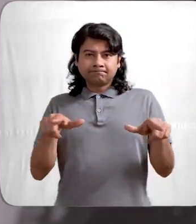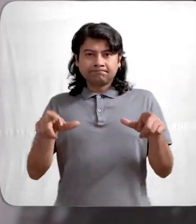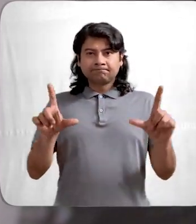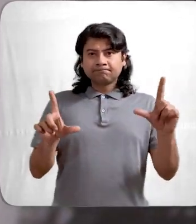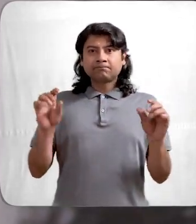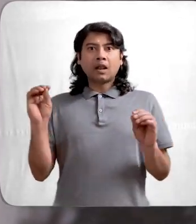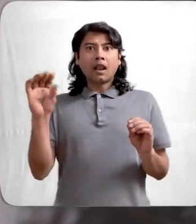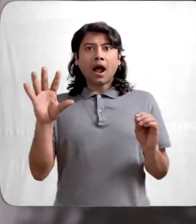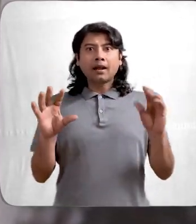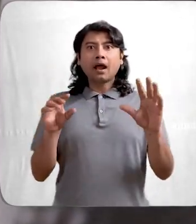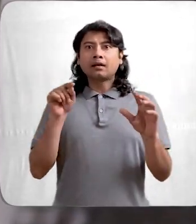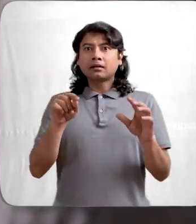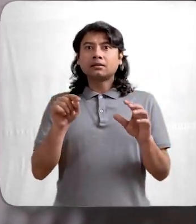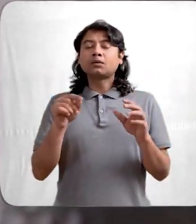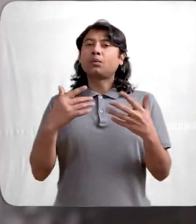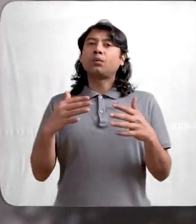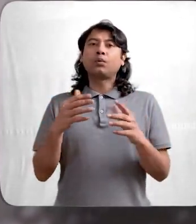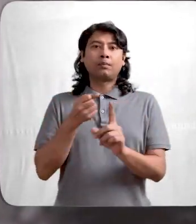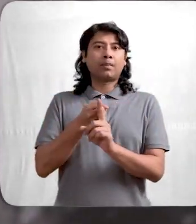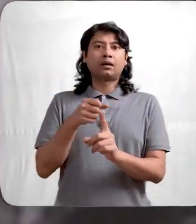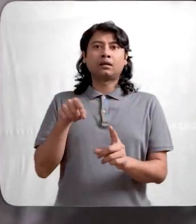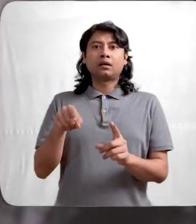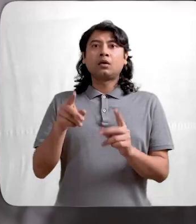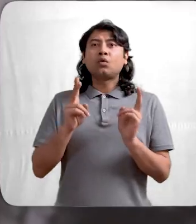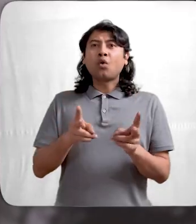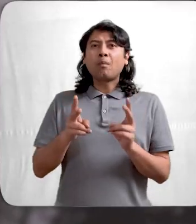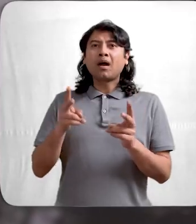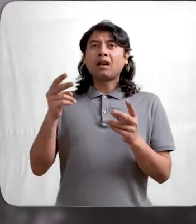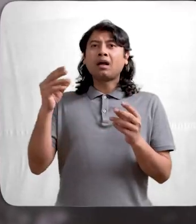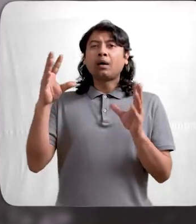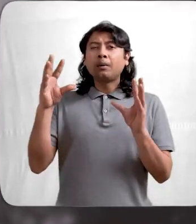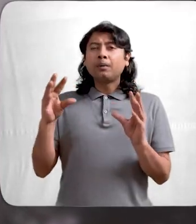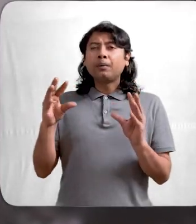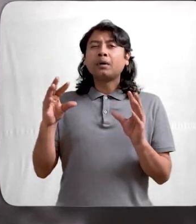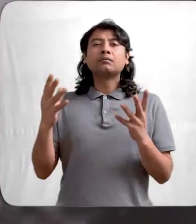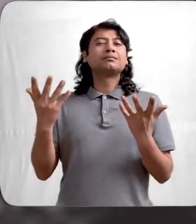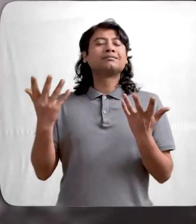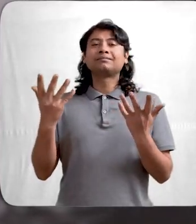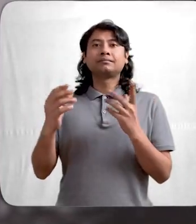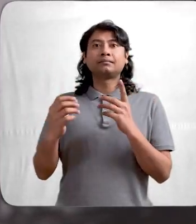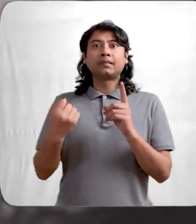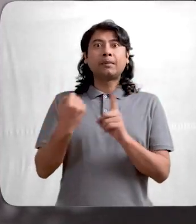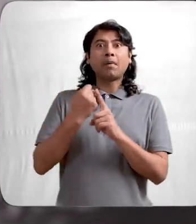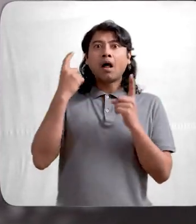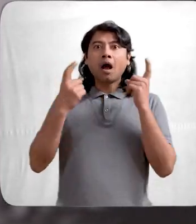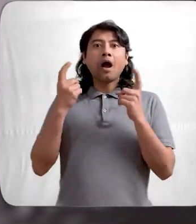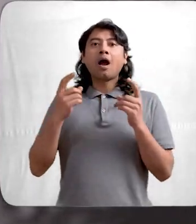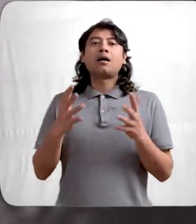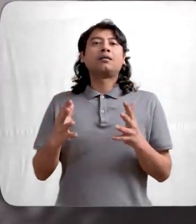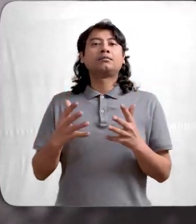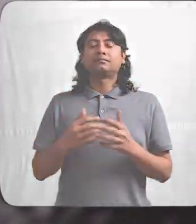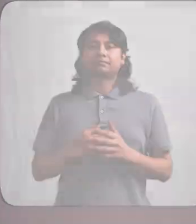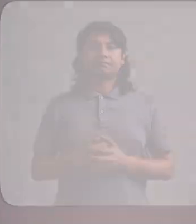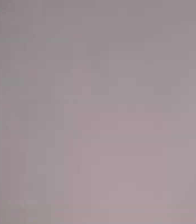lighting it, presenting it, makes all the difference. Like if you see it in a ordinary lighting and all that, it doesn't really make that kind